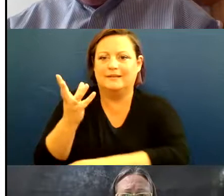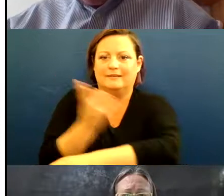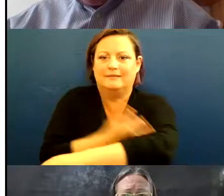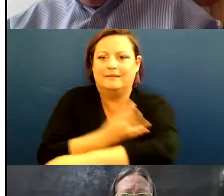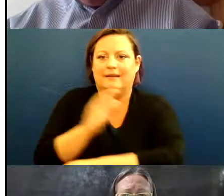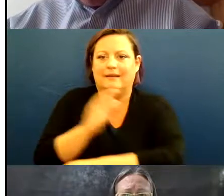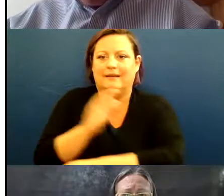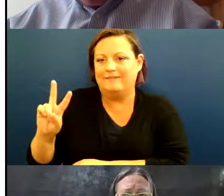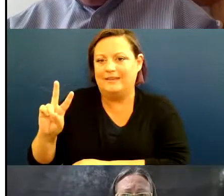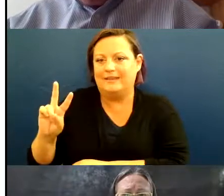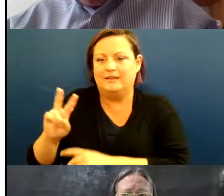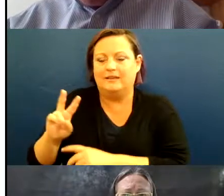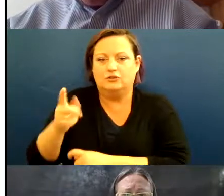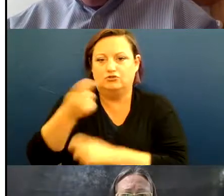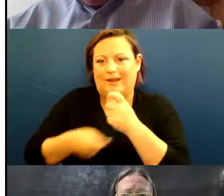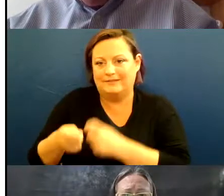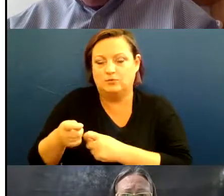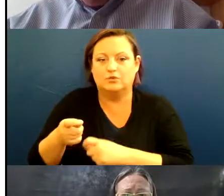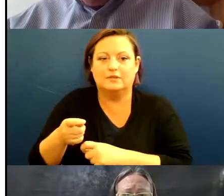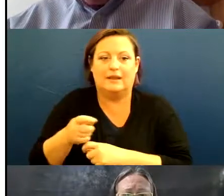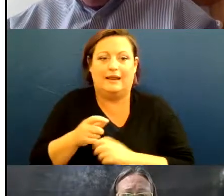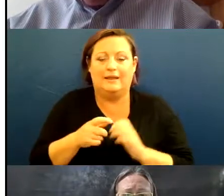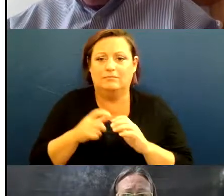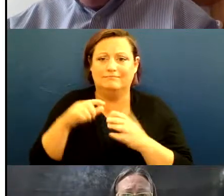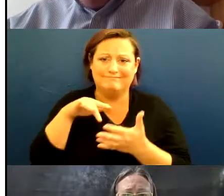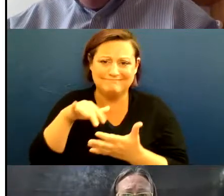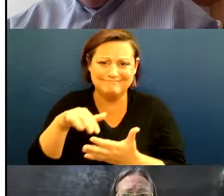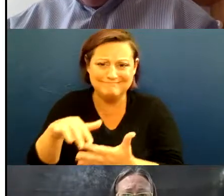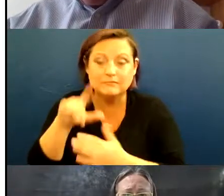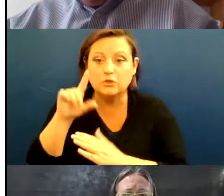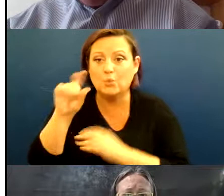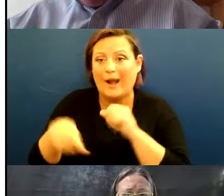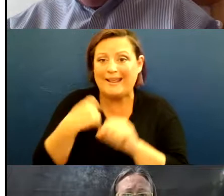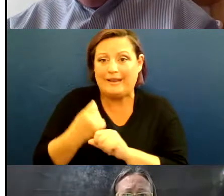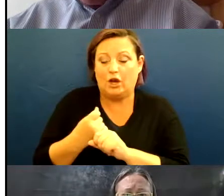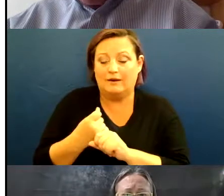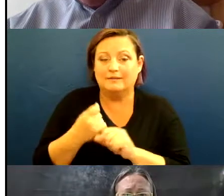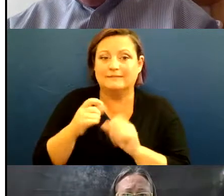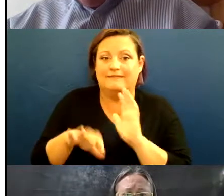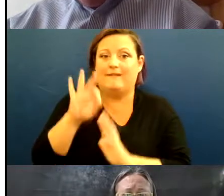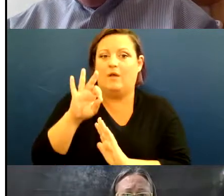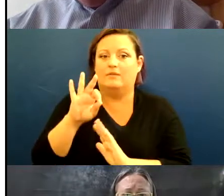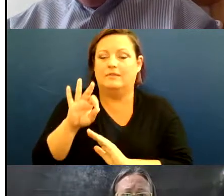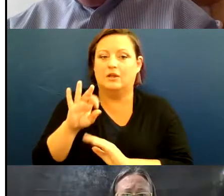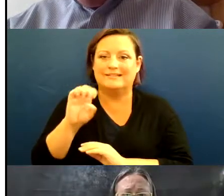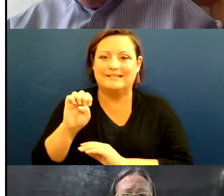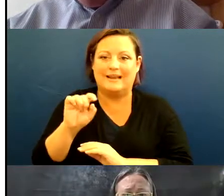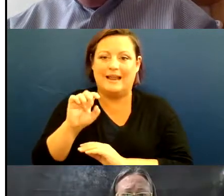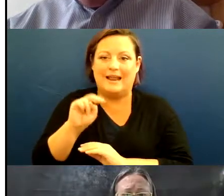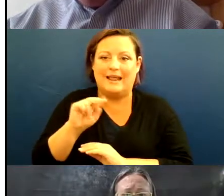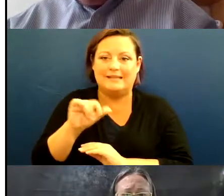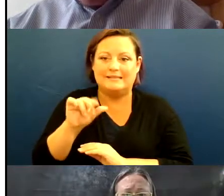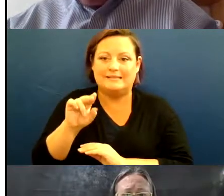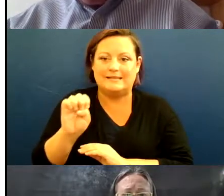took him about 20 years to figure that out. He discovered that there's an enzyme that decorates a